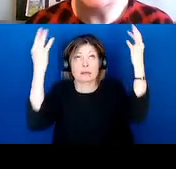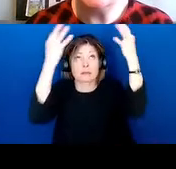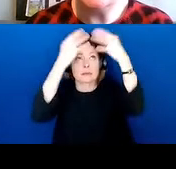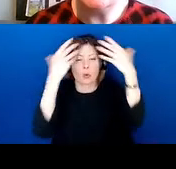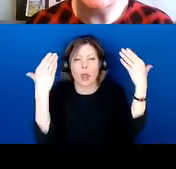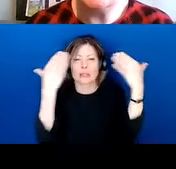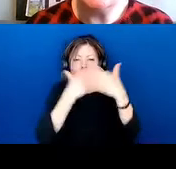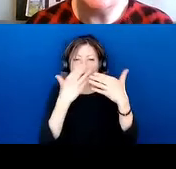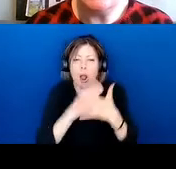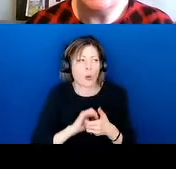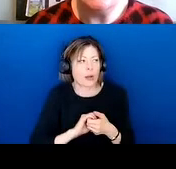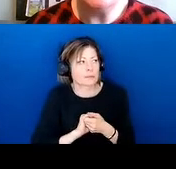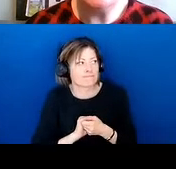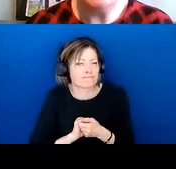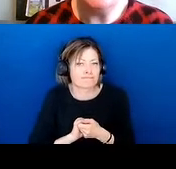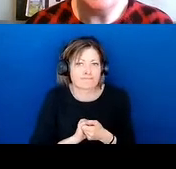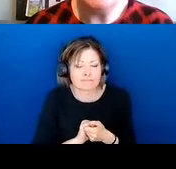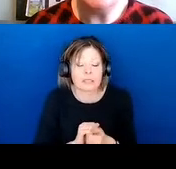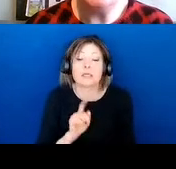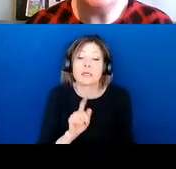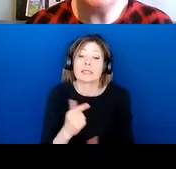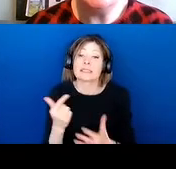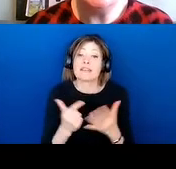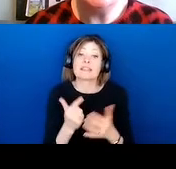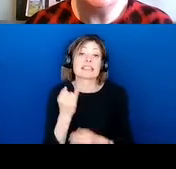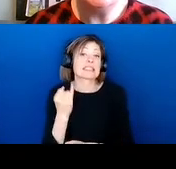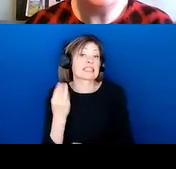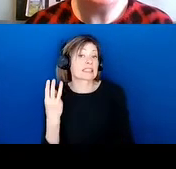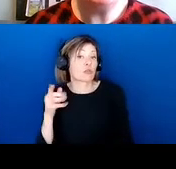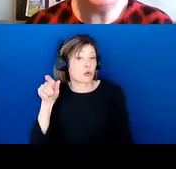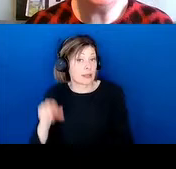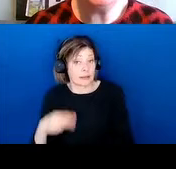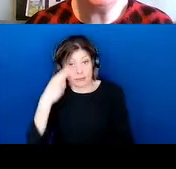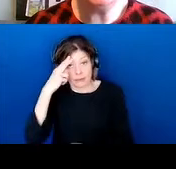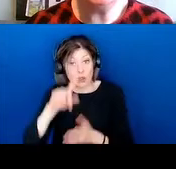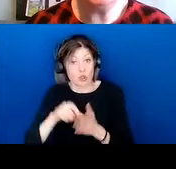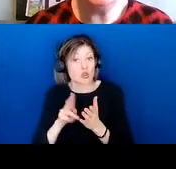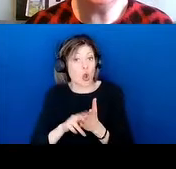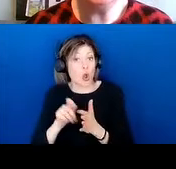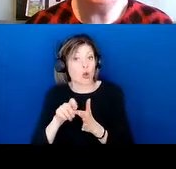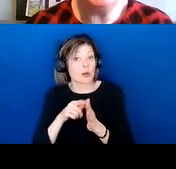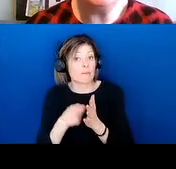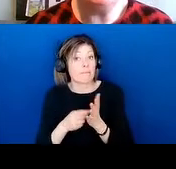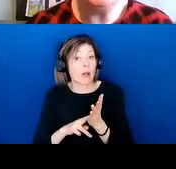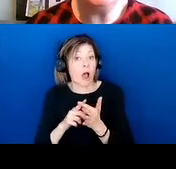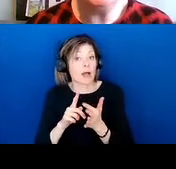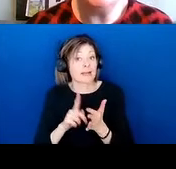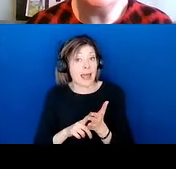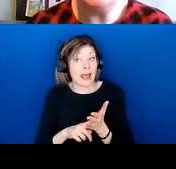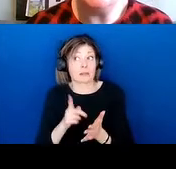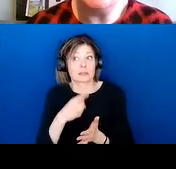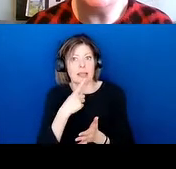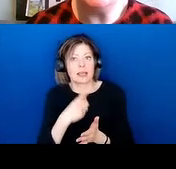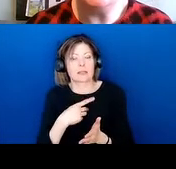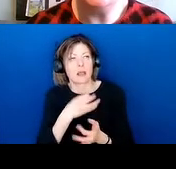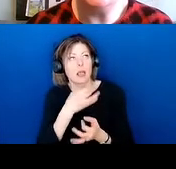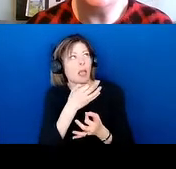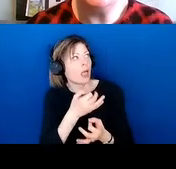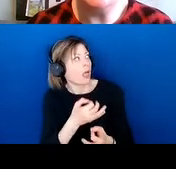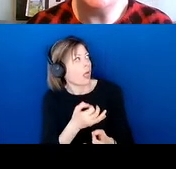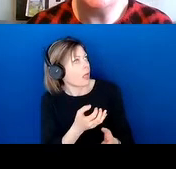Visiting in 1763, John Parnell was perfectly enchanted by the beauty of this